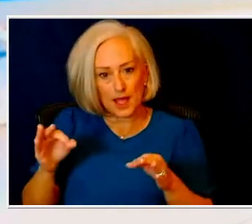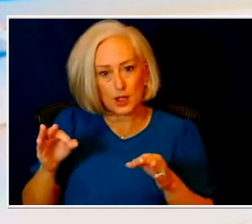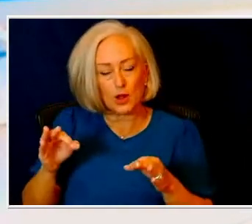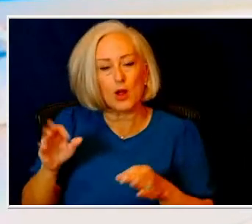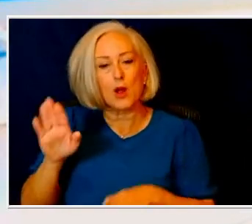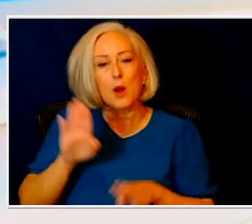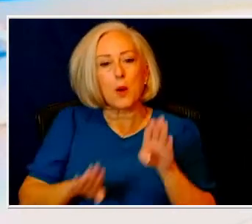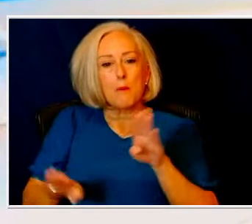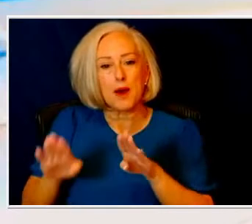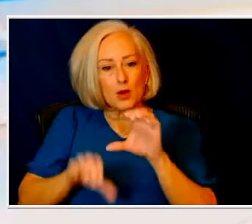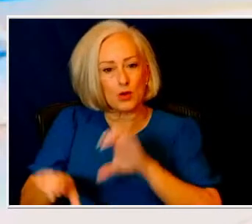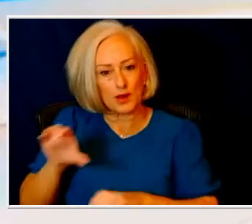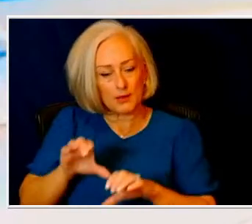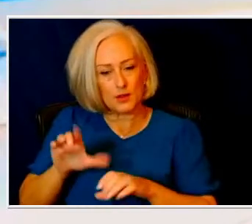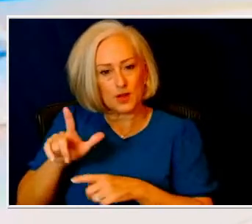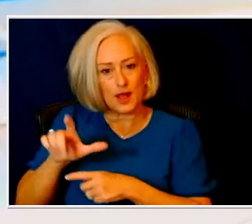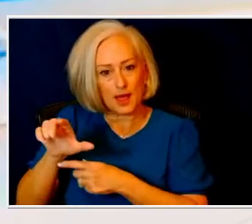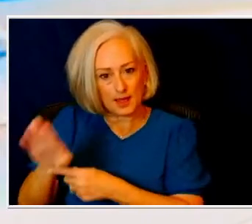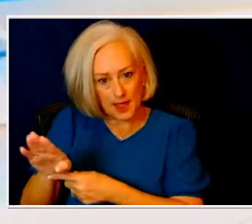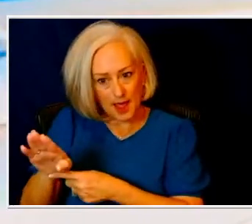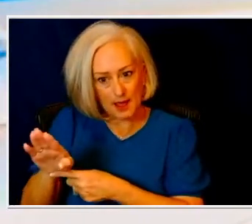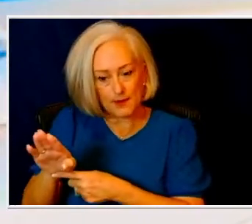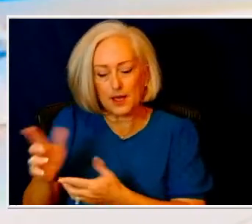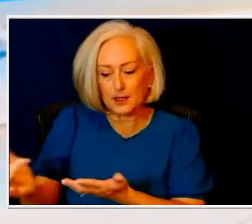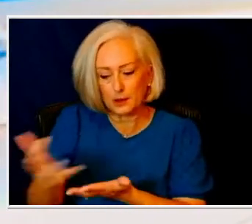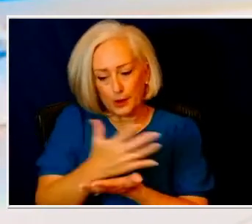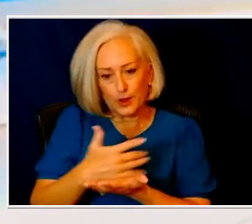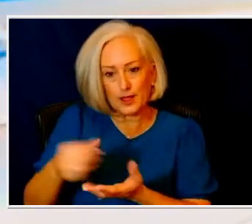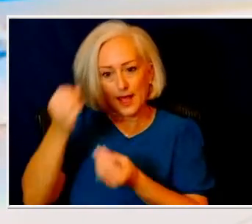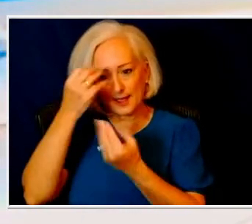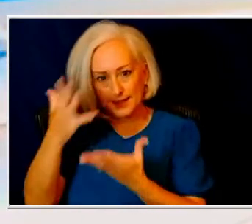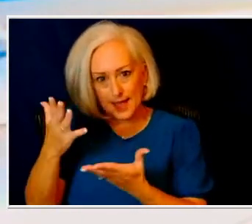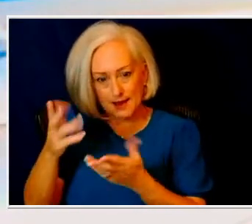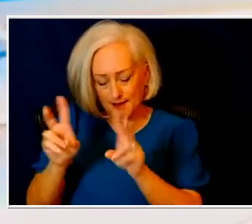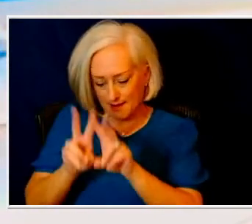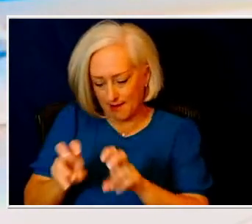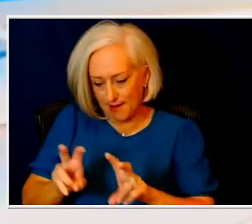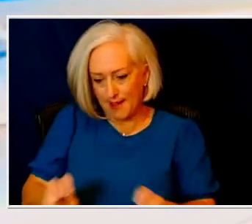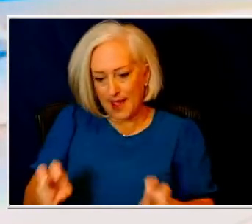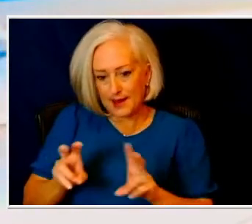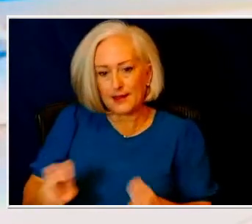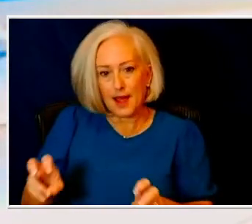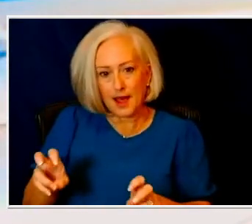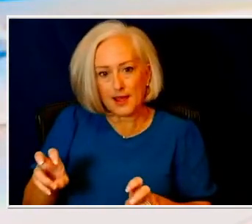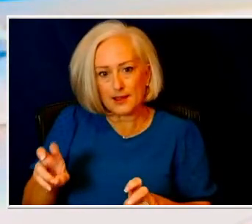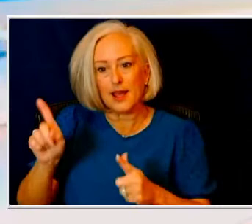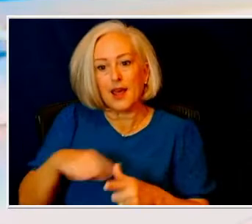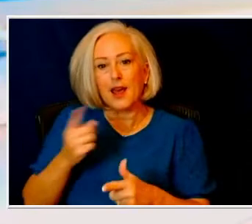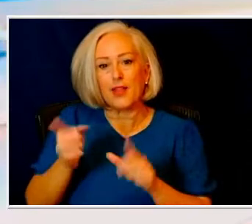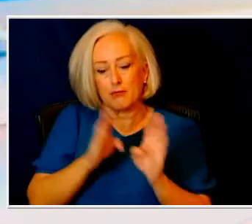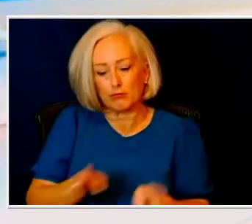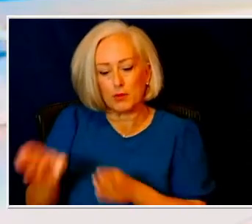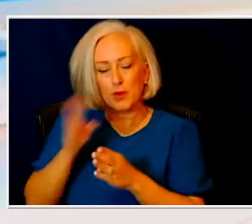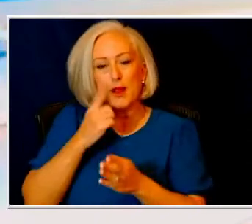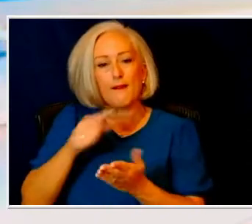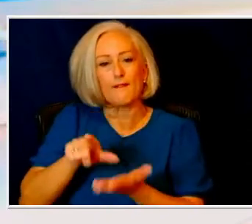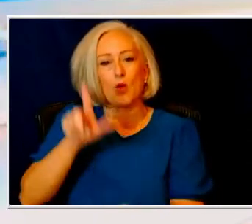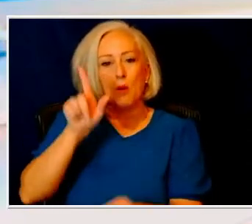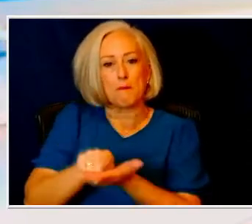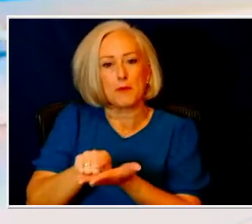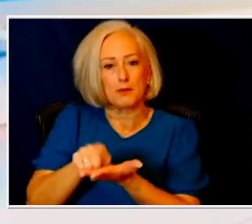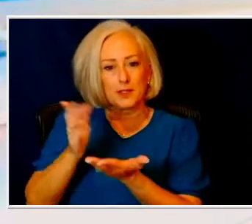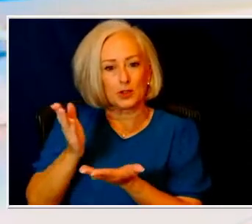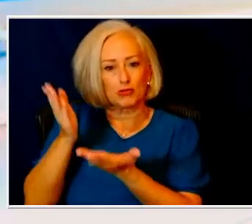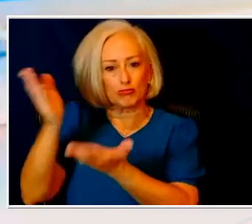the biostats and the bioinformatics, and get the data in a way that's ready to be published. And so between those three cores,